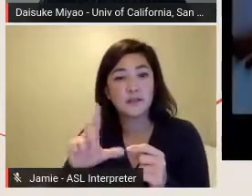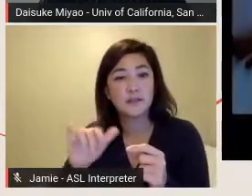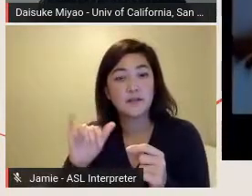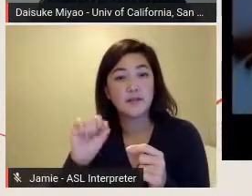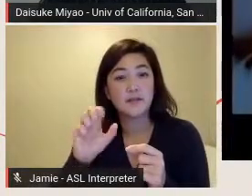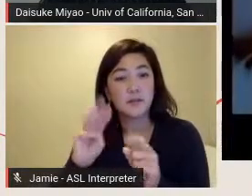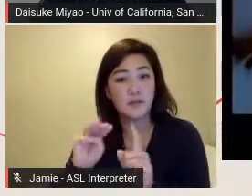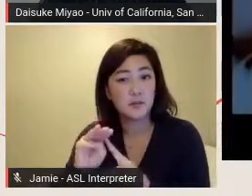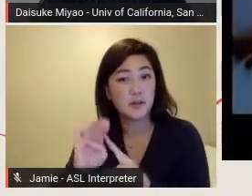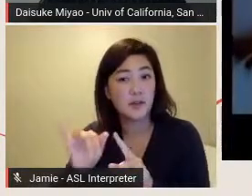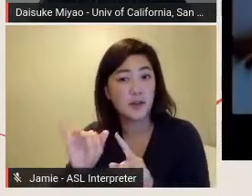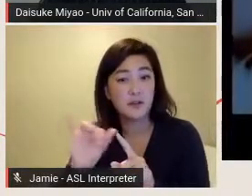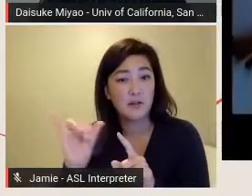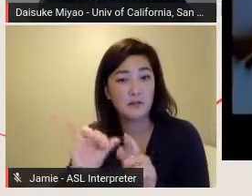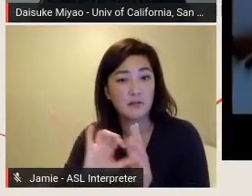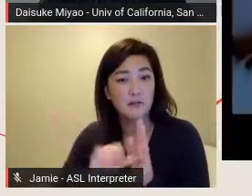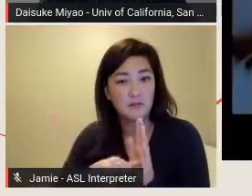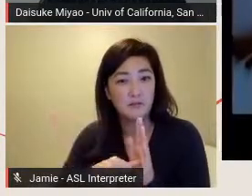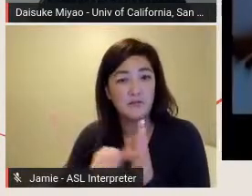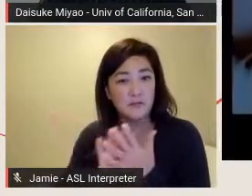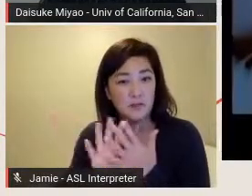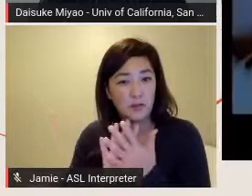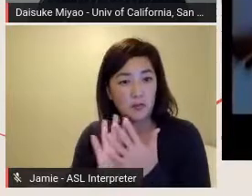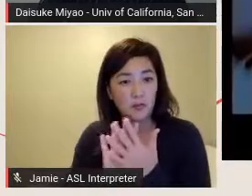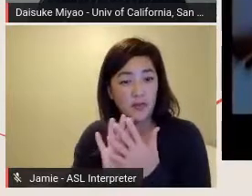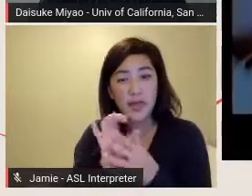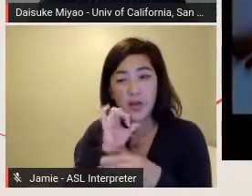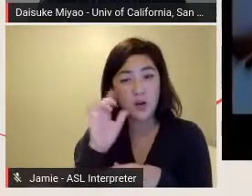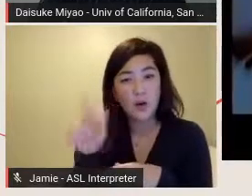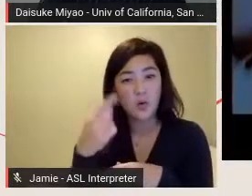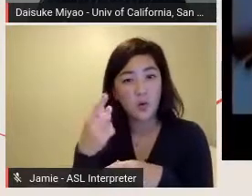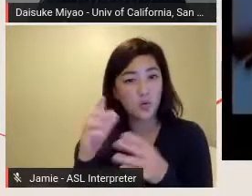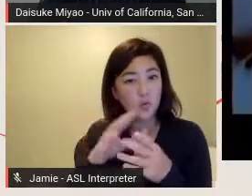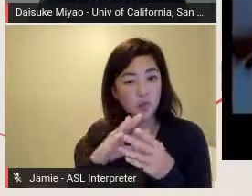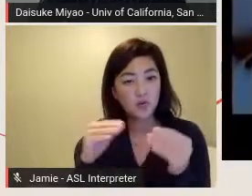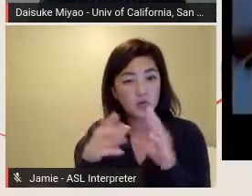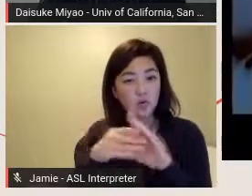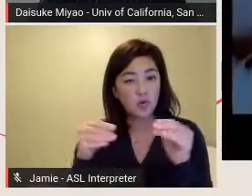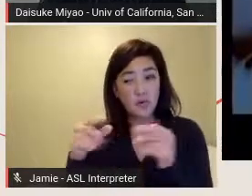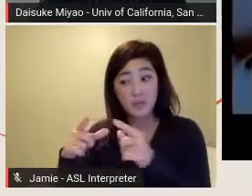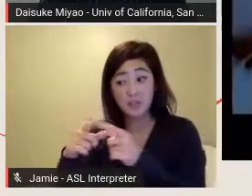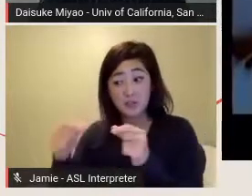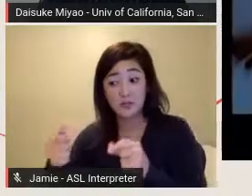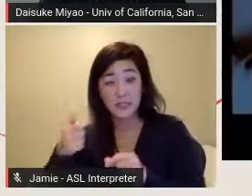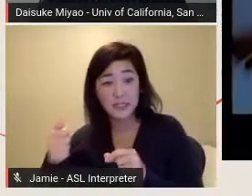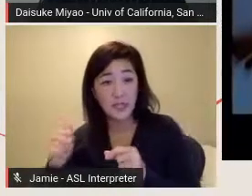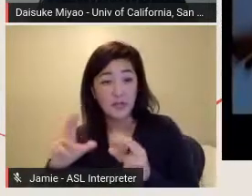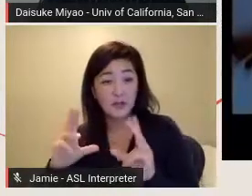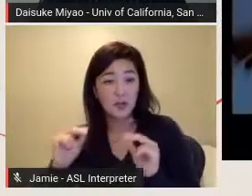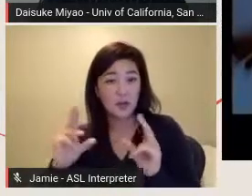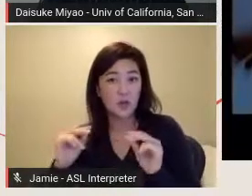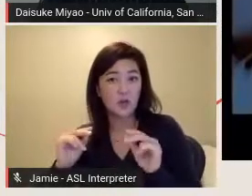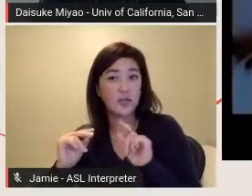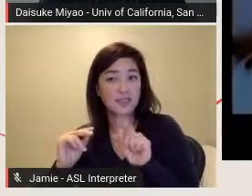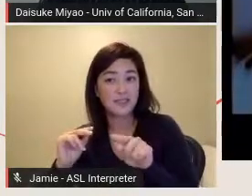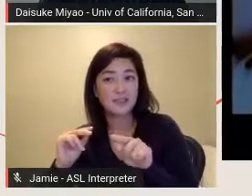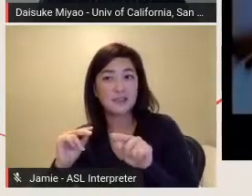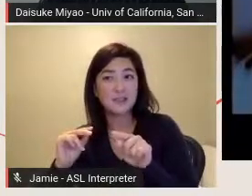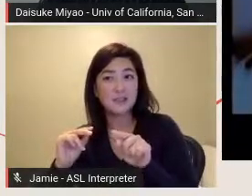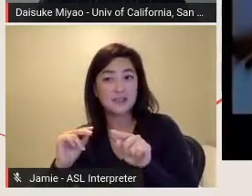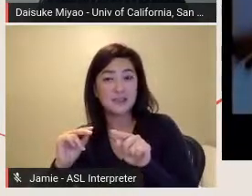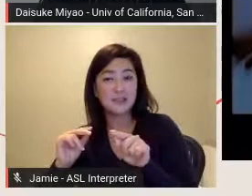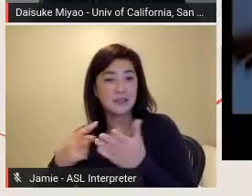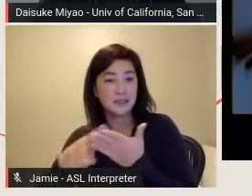within the film, because it's not just a story about Japan and itself. It's really outwardly looking at